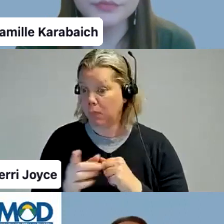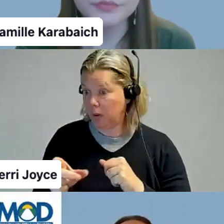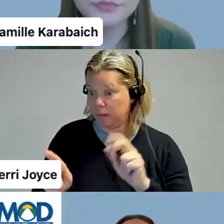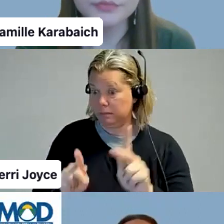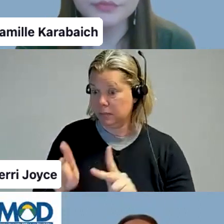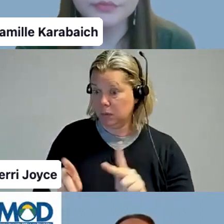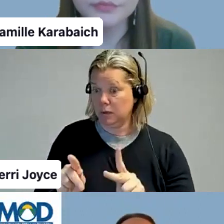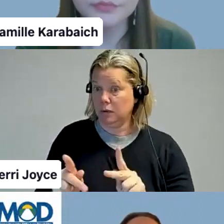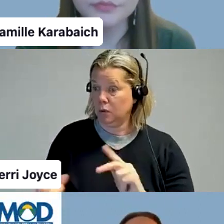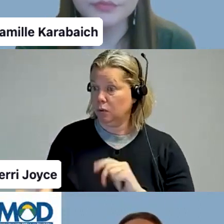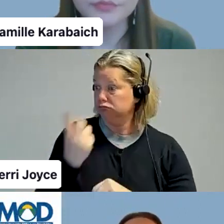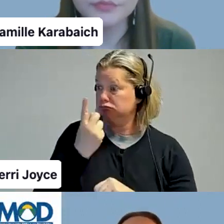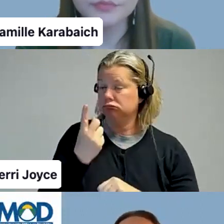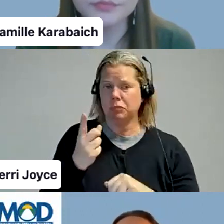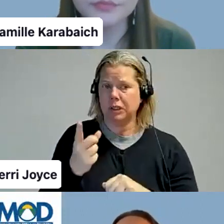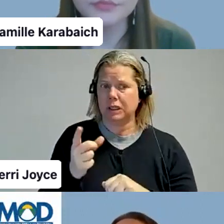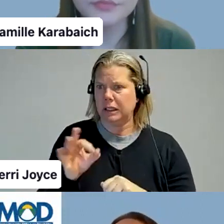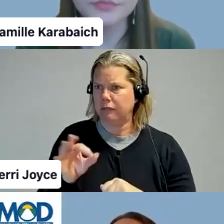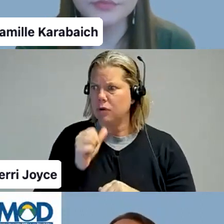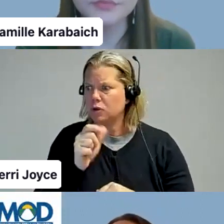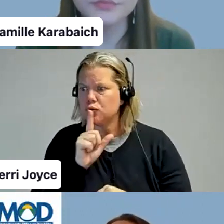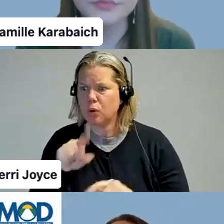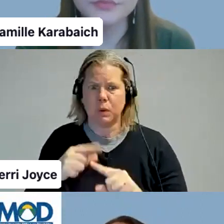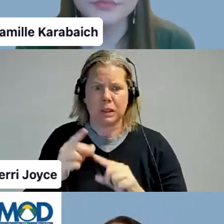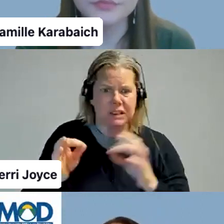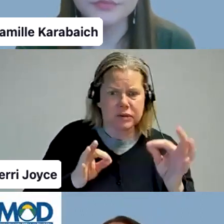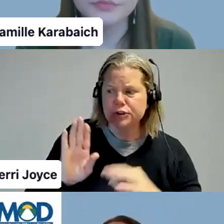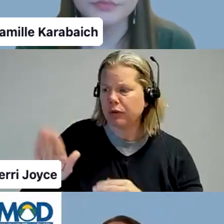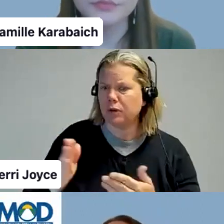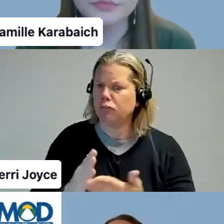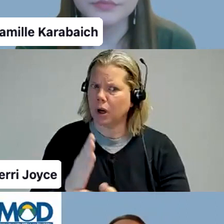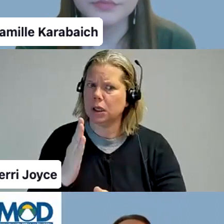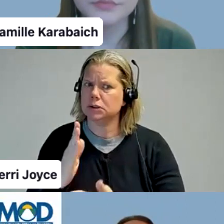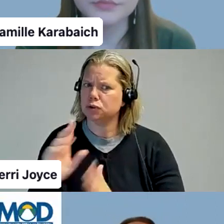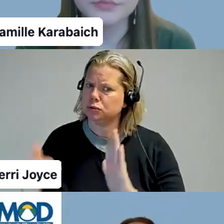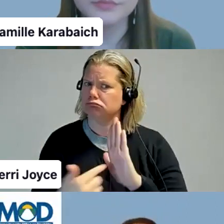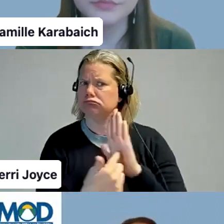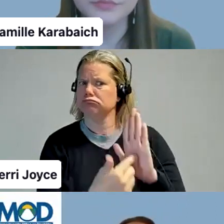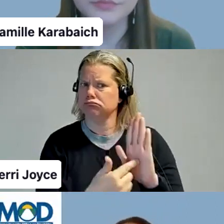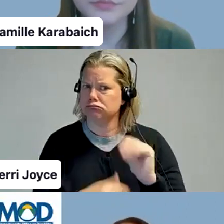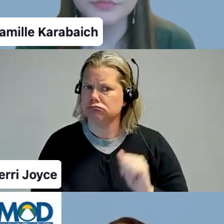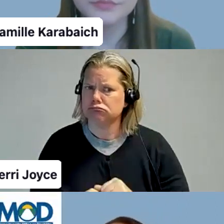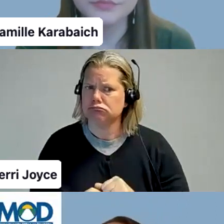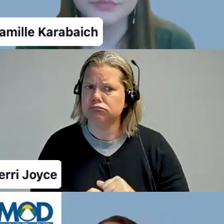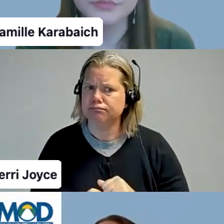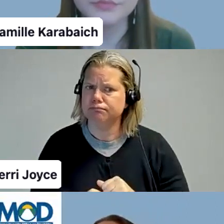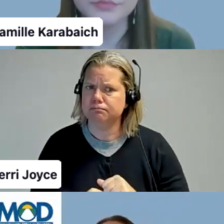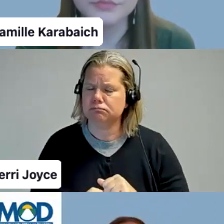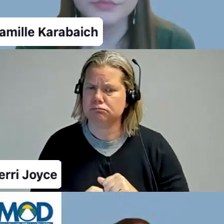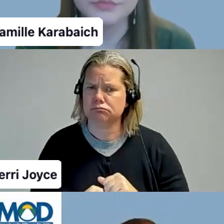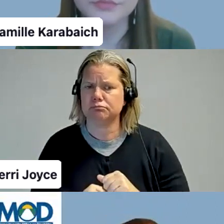us who are unclear on definitions or what their rights and responsibilities are, or how they should file a